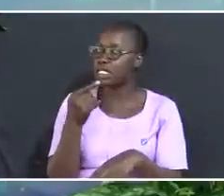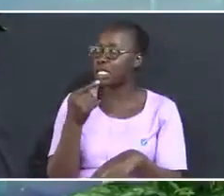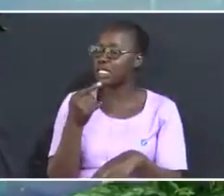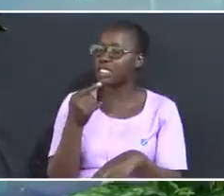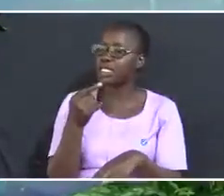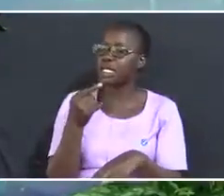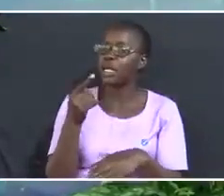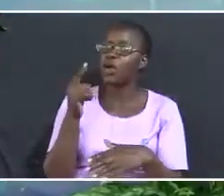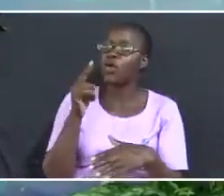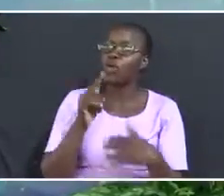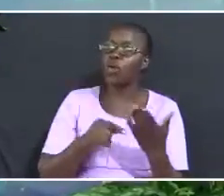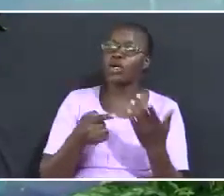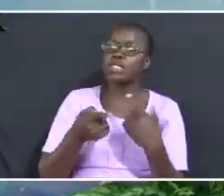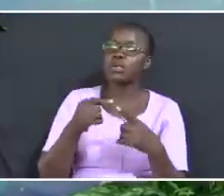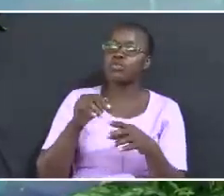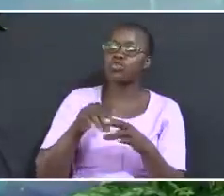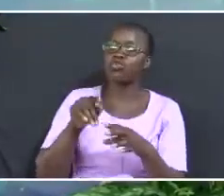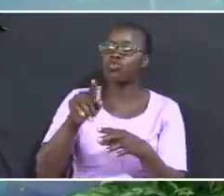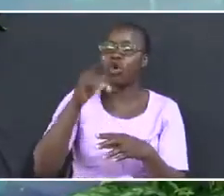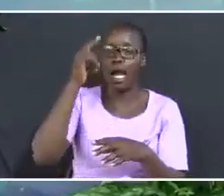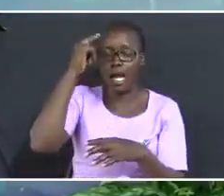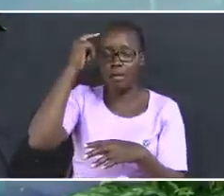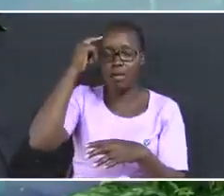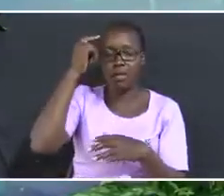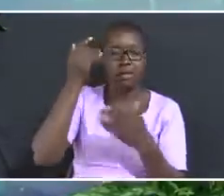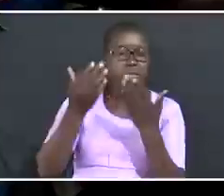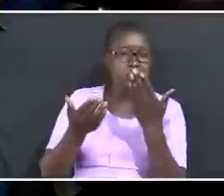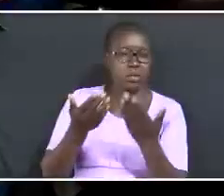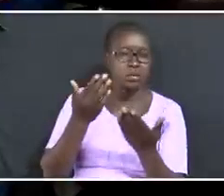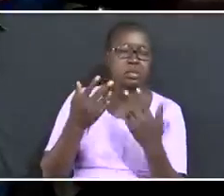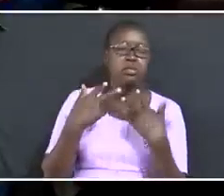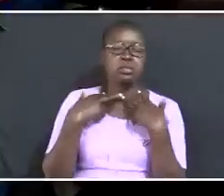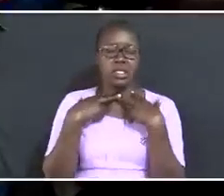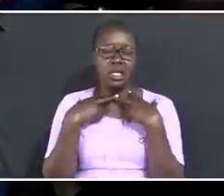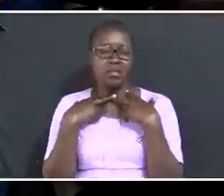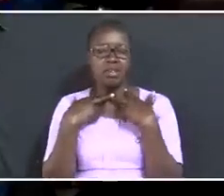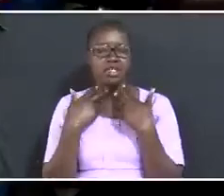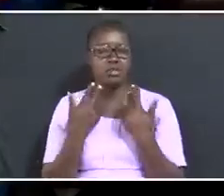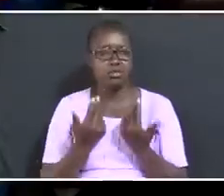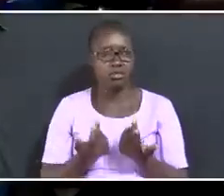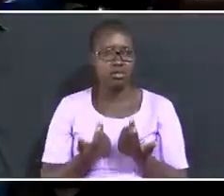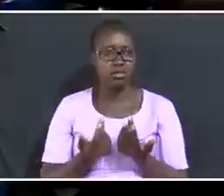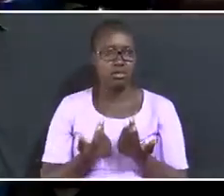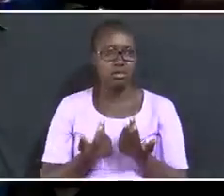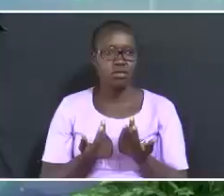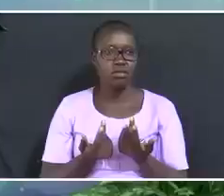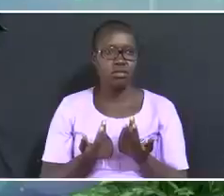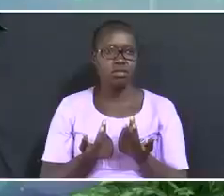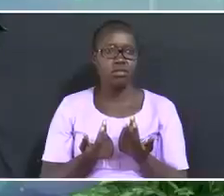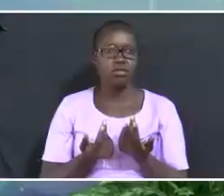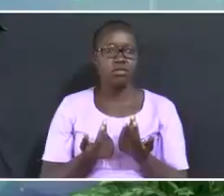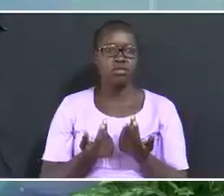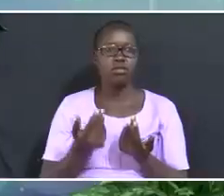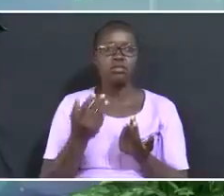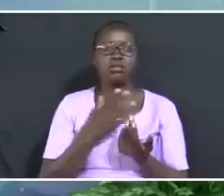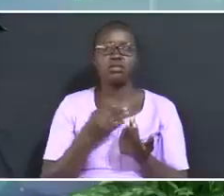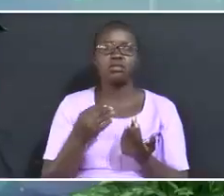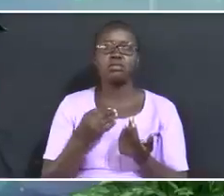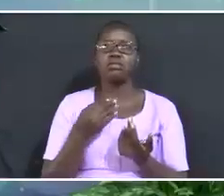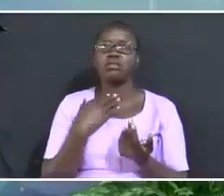What comes to your mind? Maybe slavery, and you desire freedom from